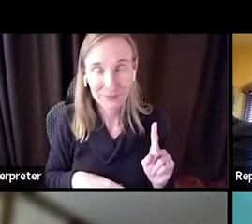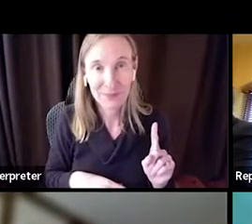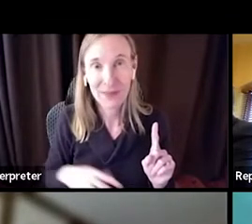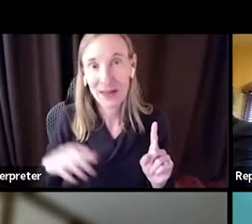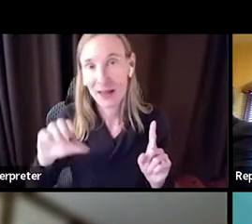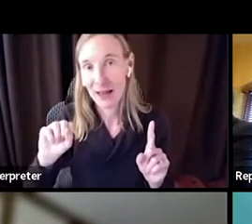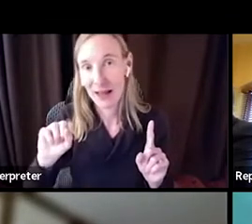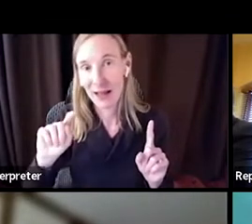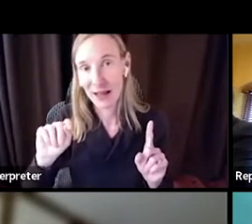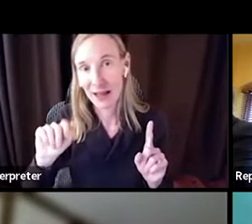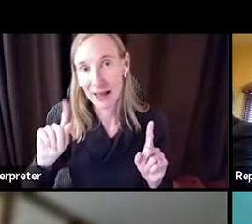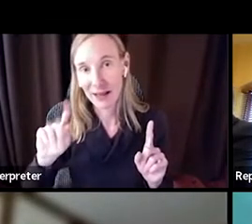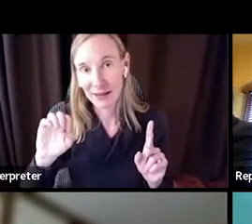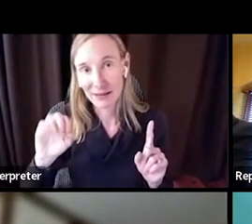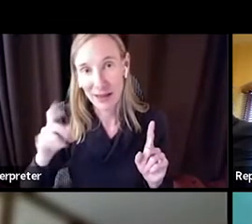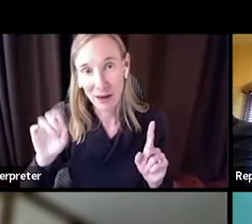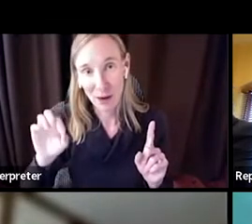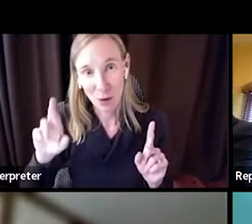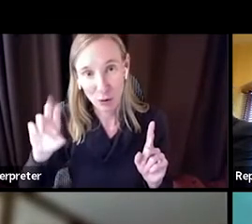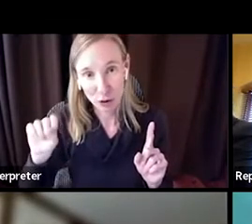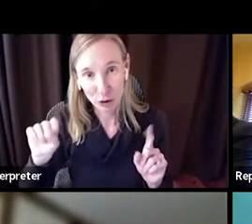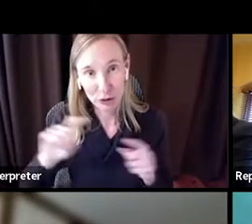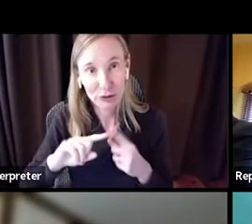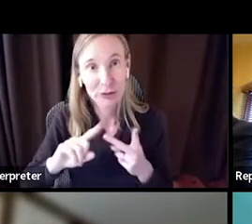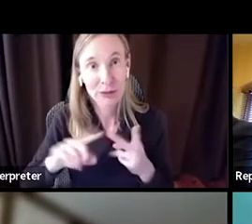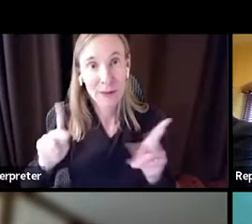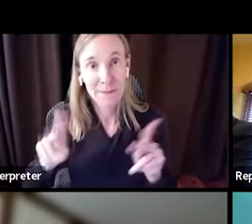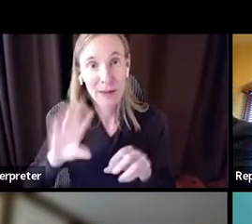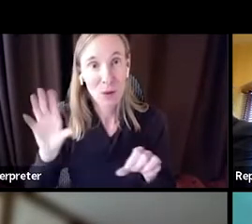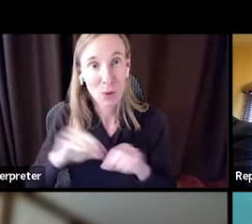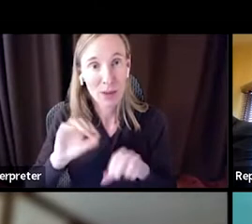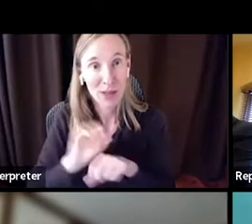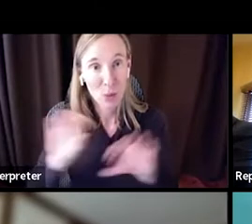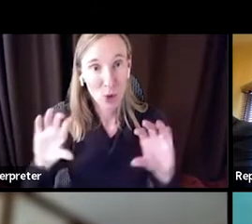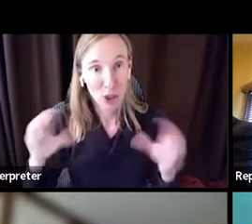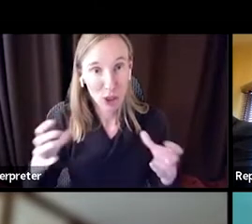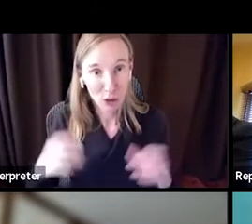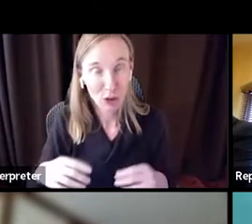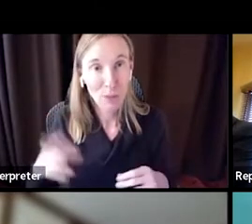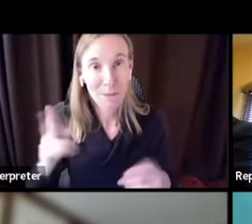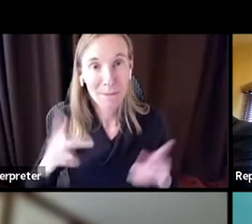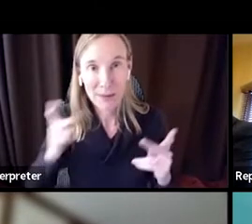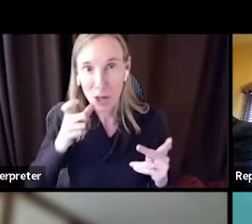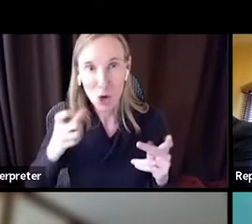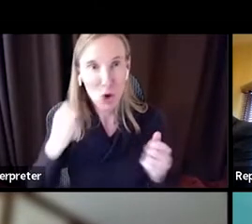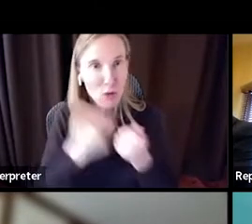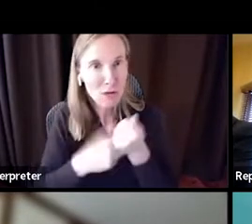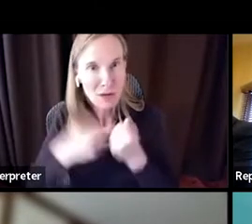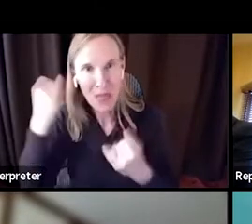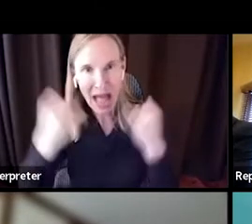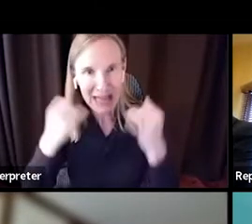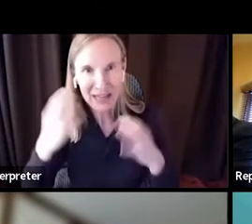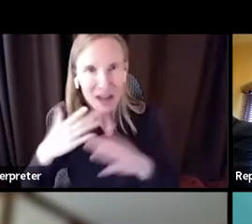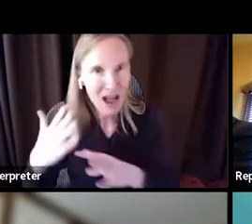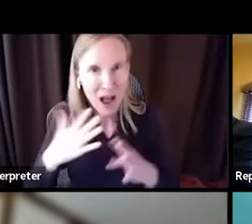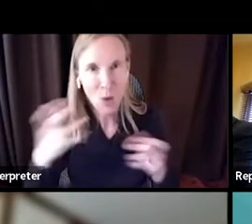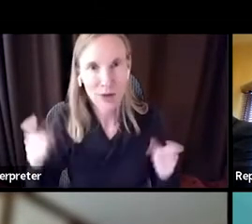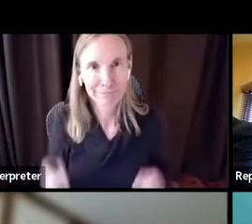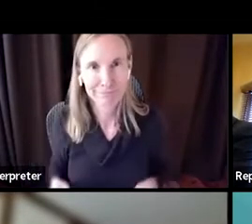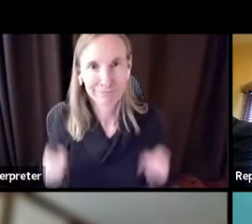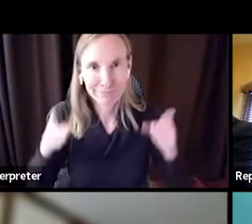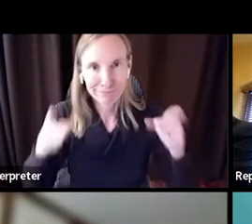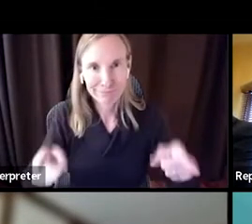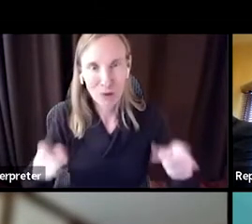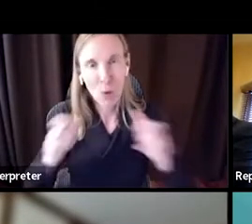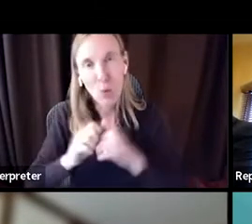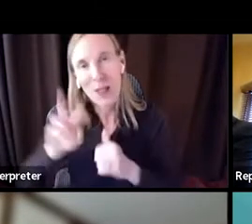after discussion in the working group that we align the benefit with Vermont Medicaid.